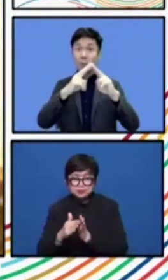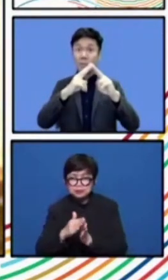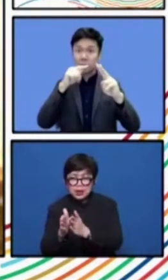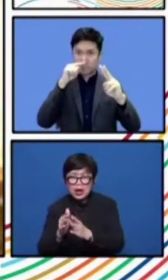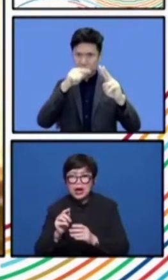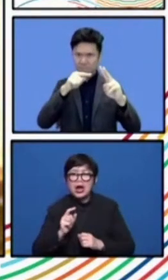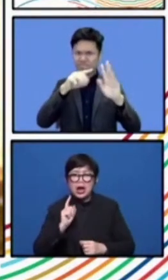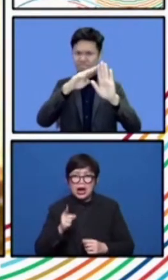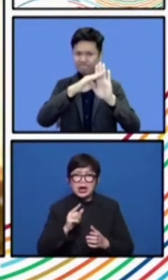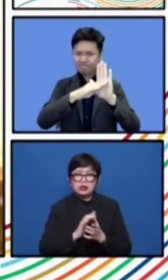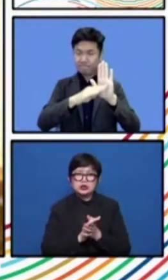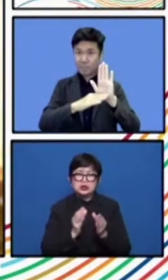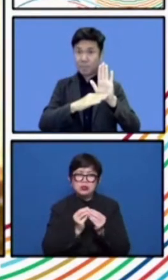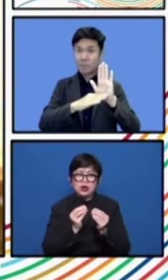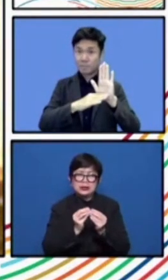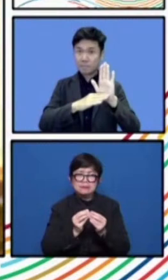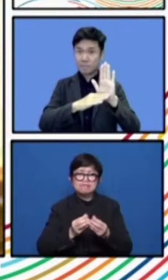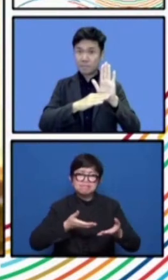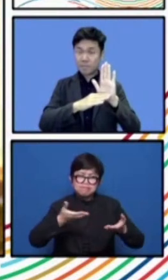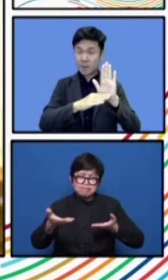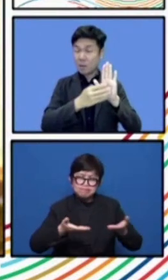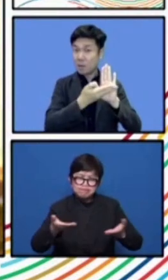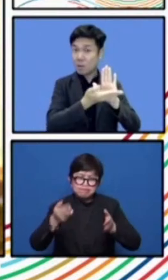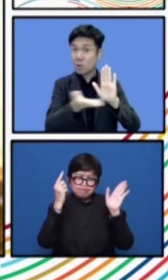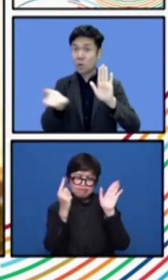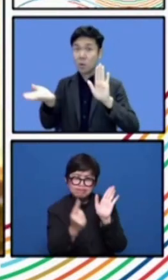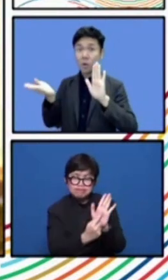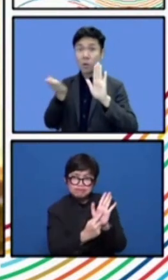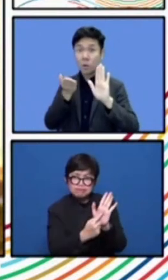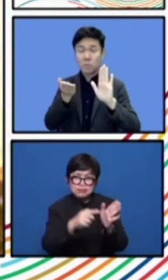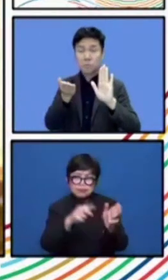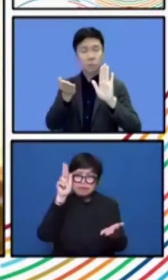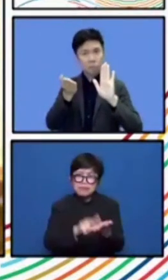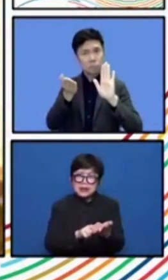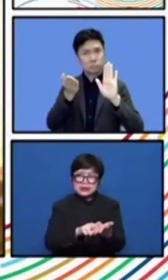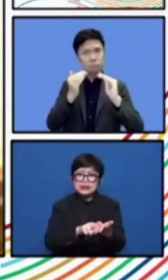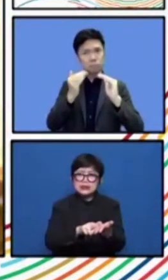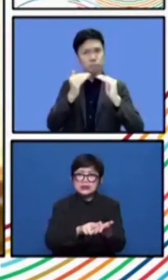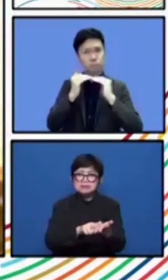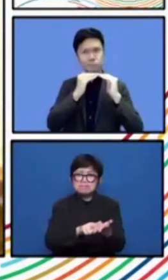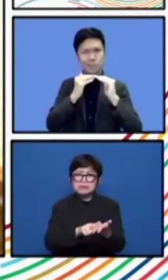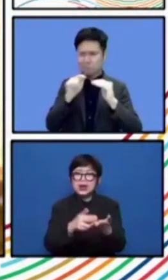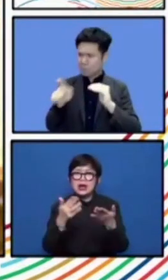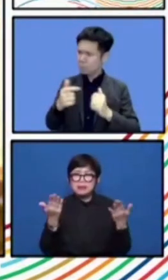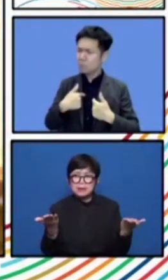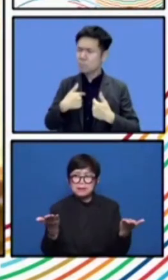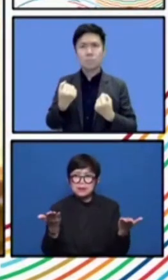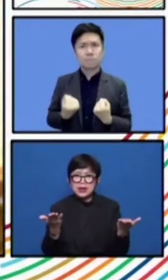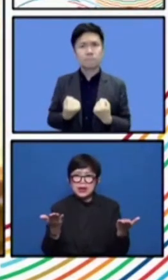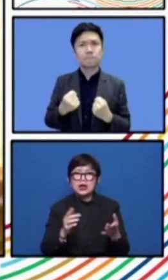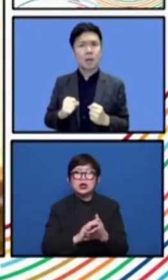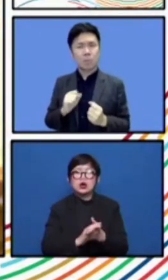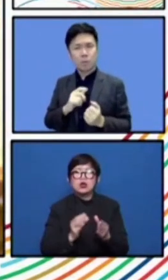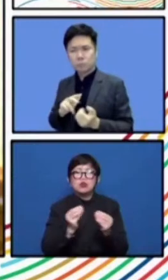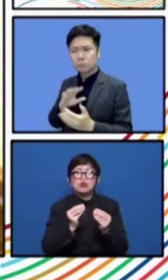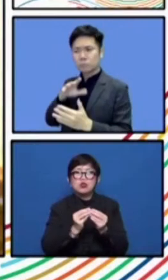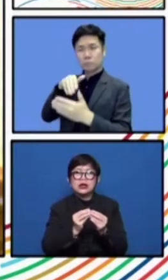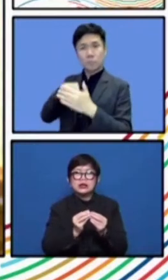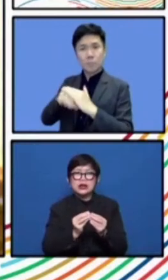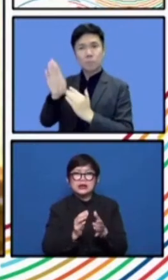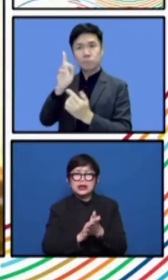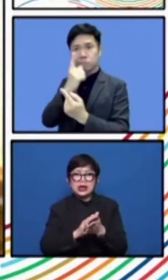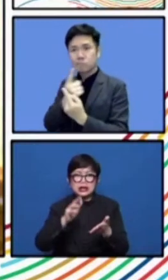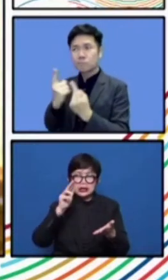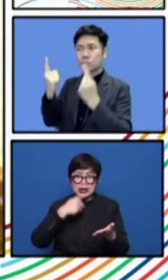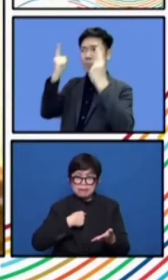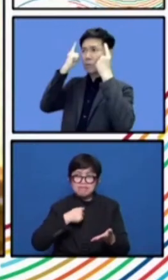a second American degree of self determination and Effectiveness and monitoring the